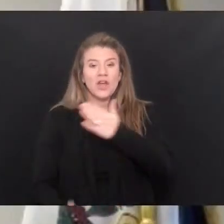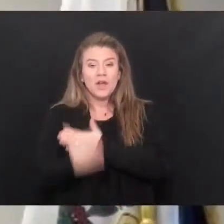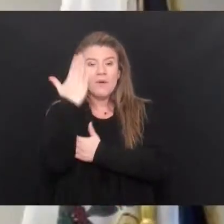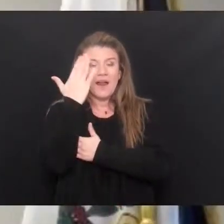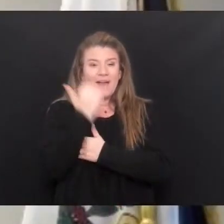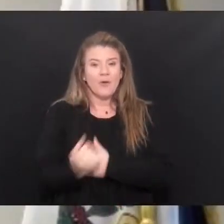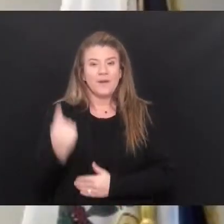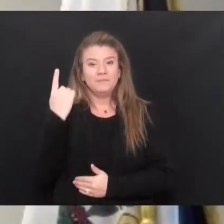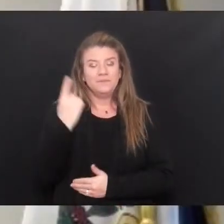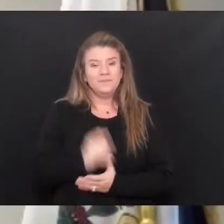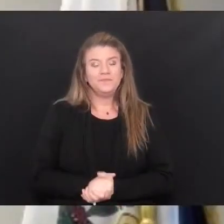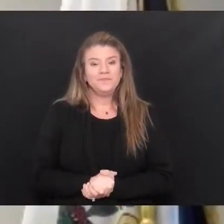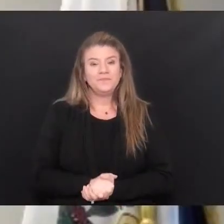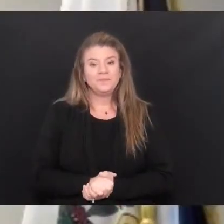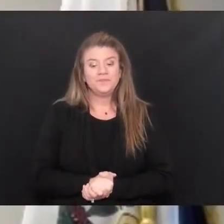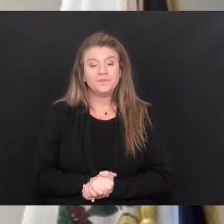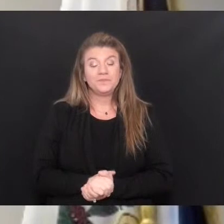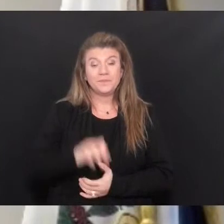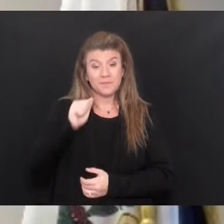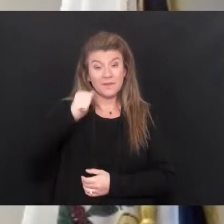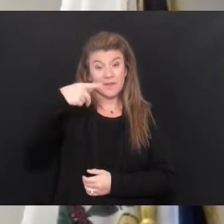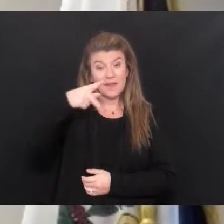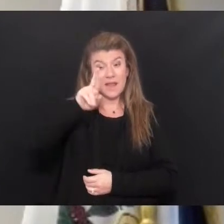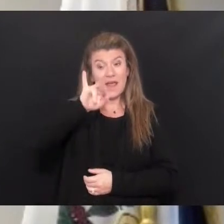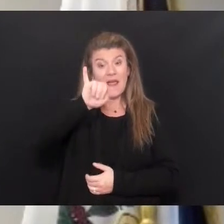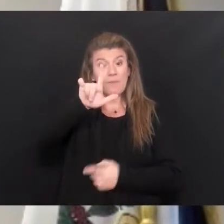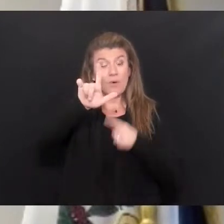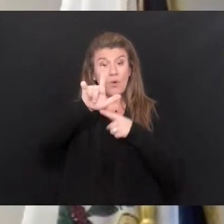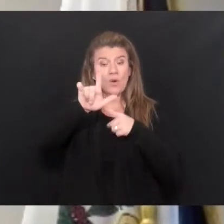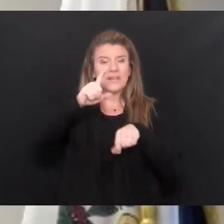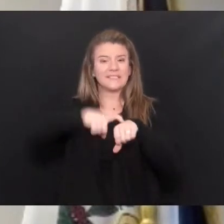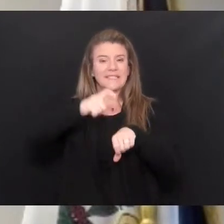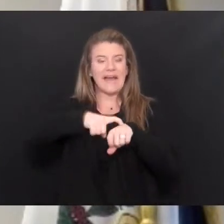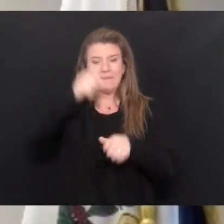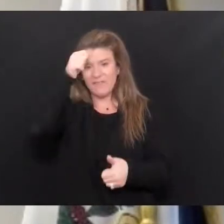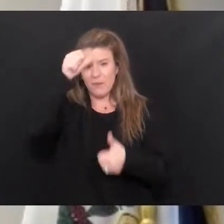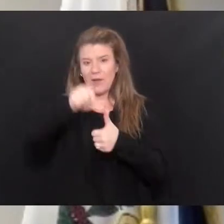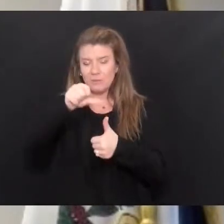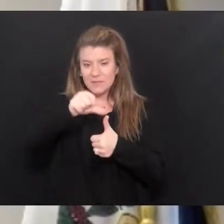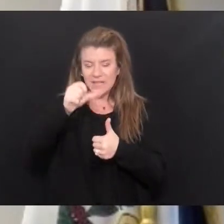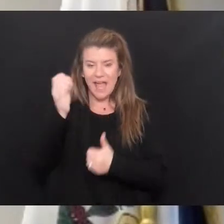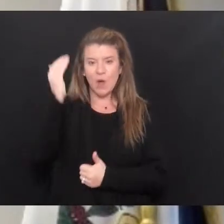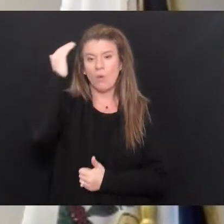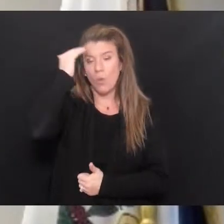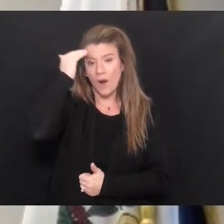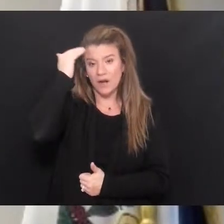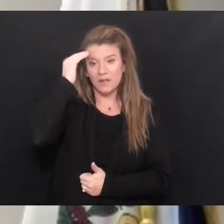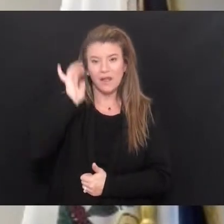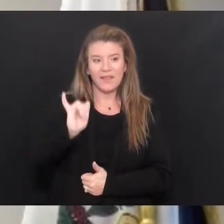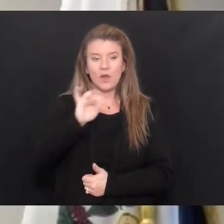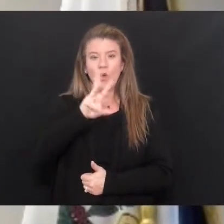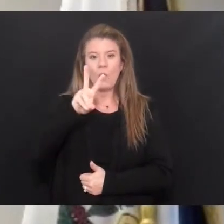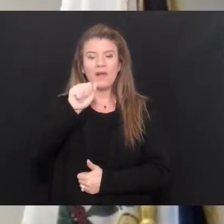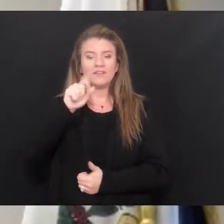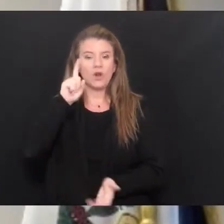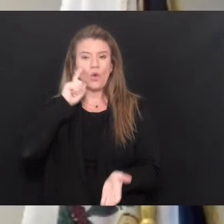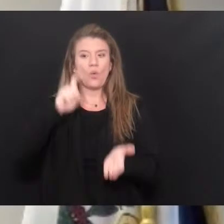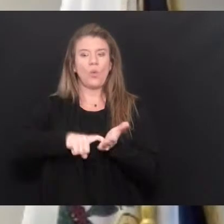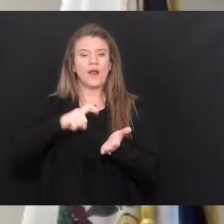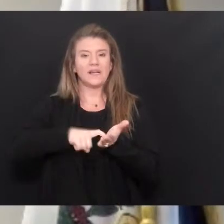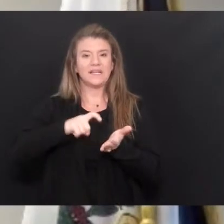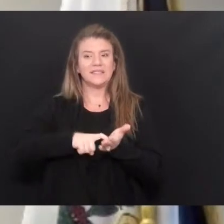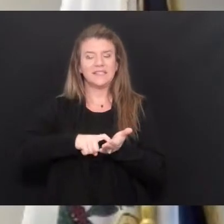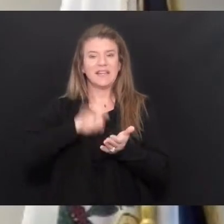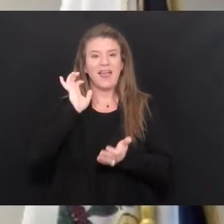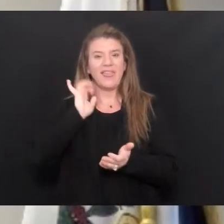everyone. April is a time of remembrance and awareness as West Virginia recognizes Child Abuse Prevention